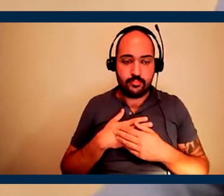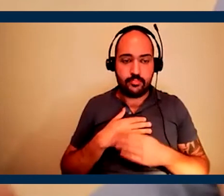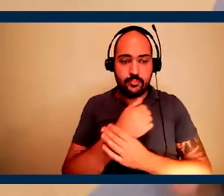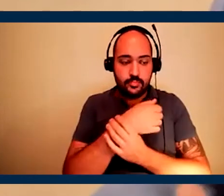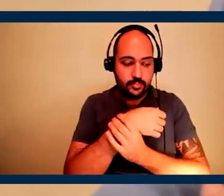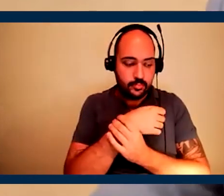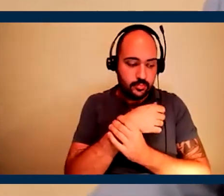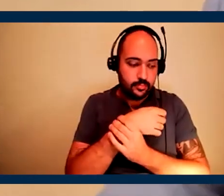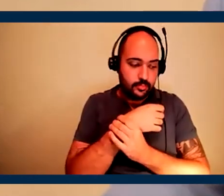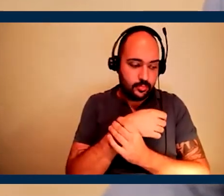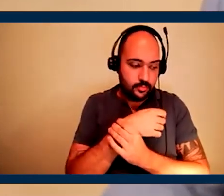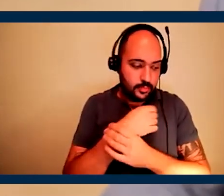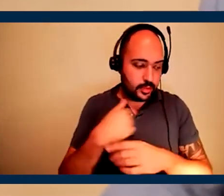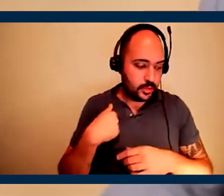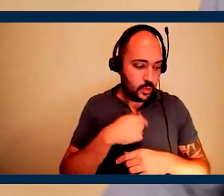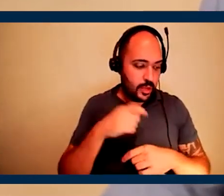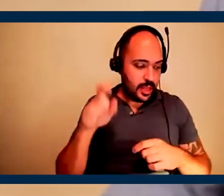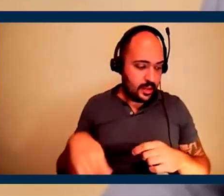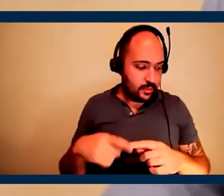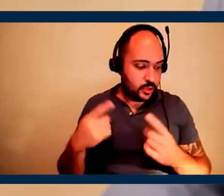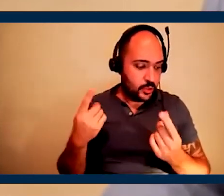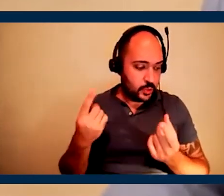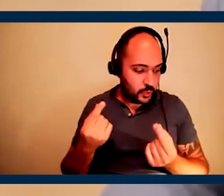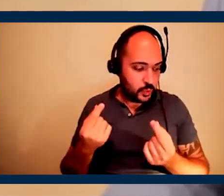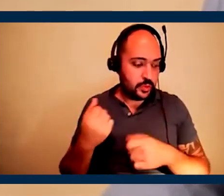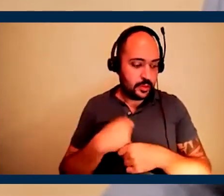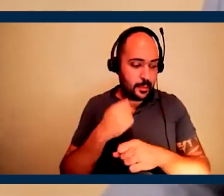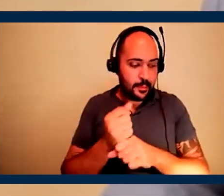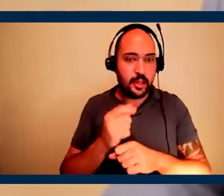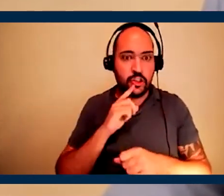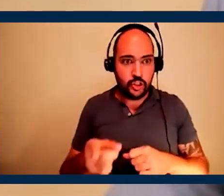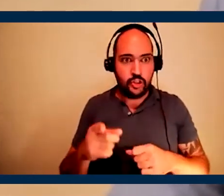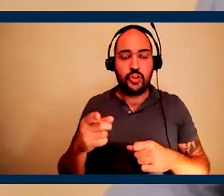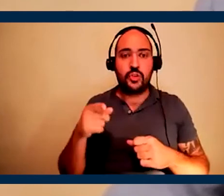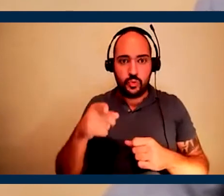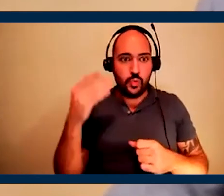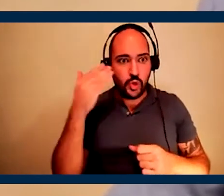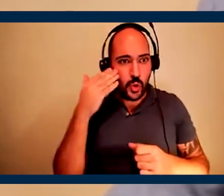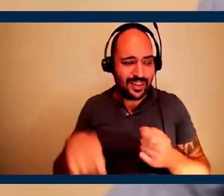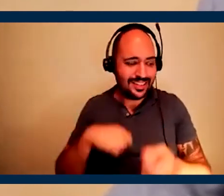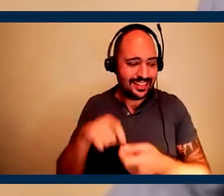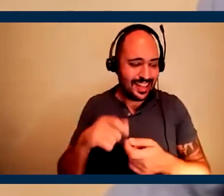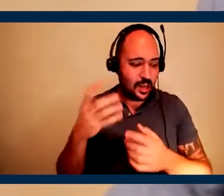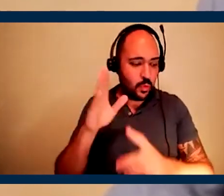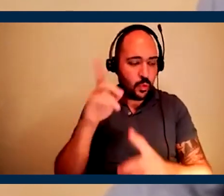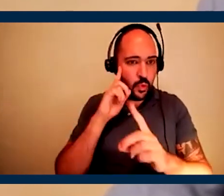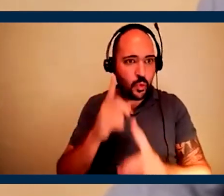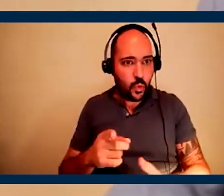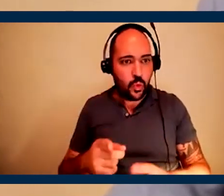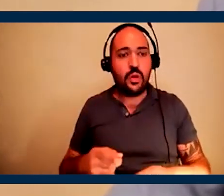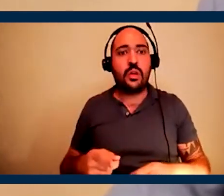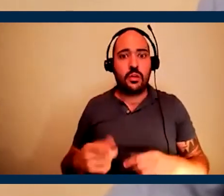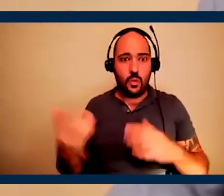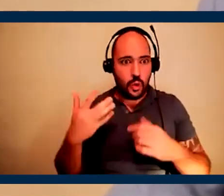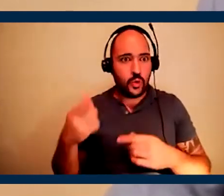what we have to do is make sure you, like Isaac said, you know exactly what you your goal is and what